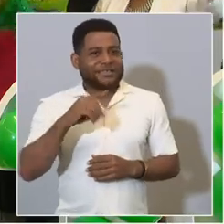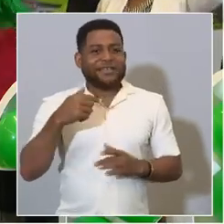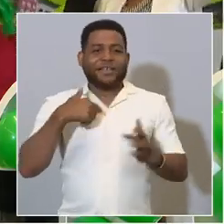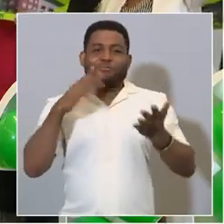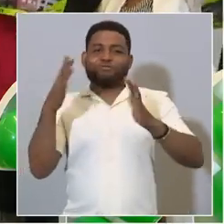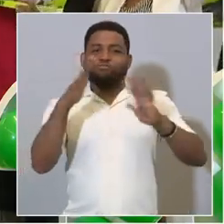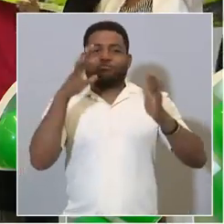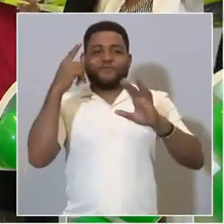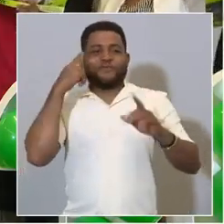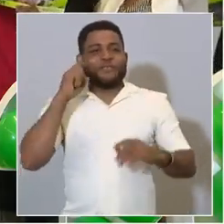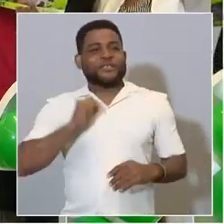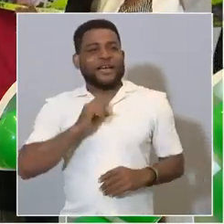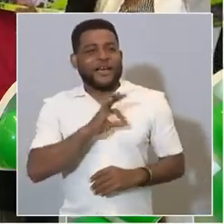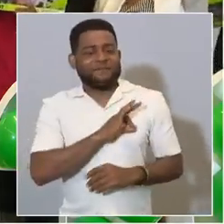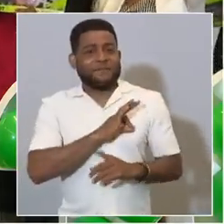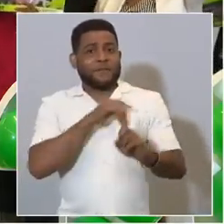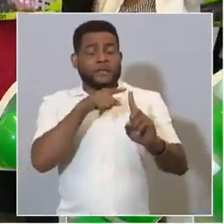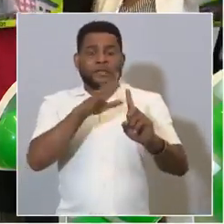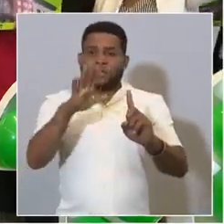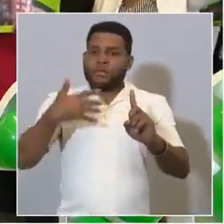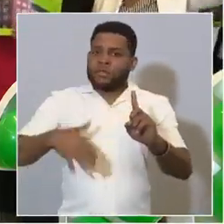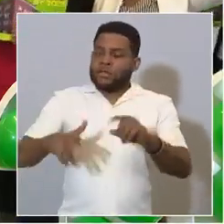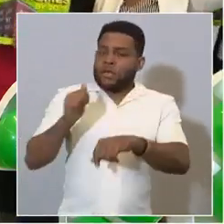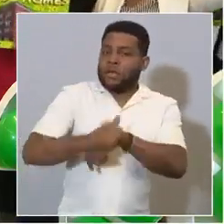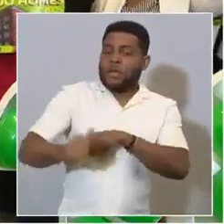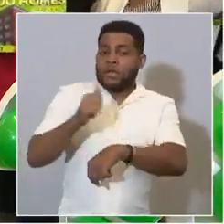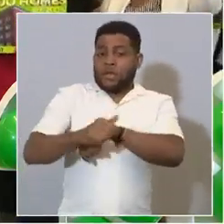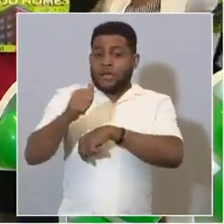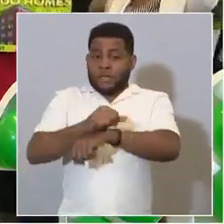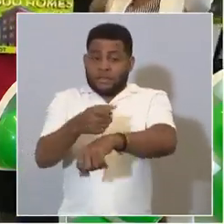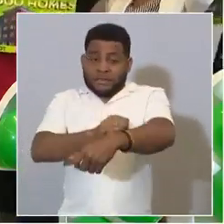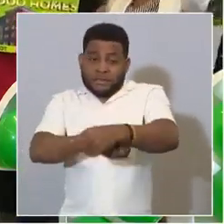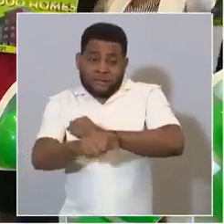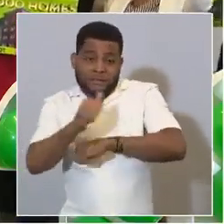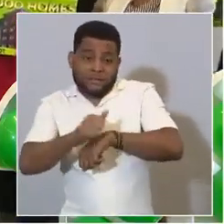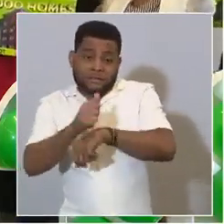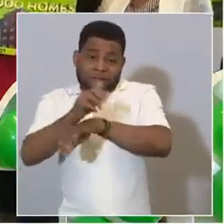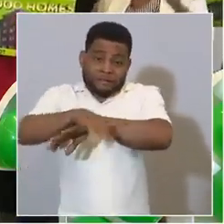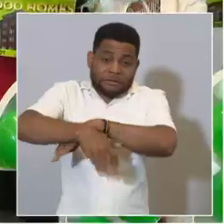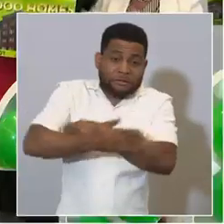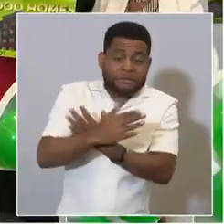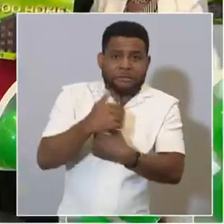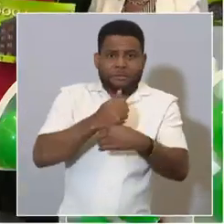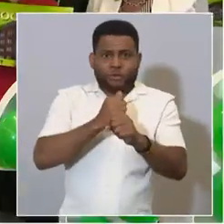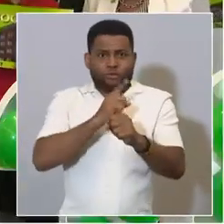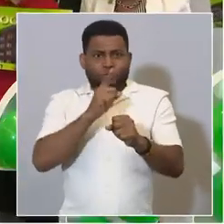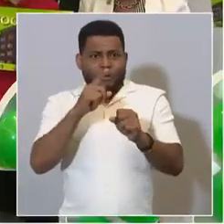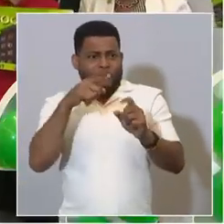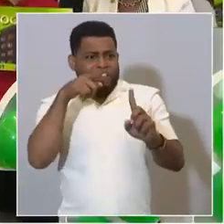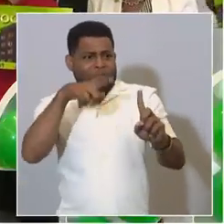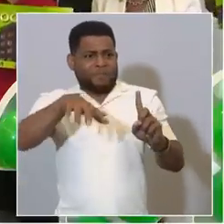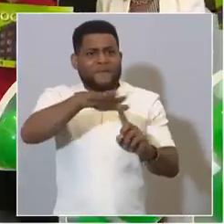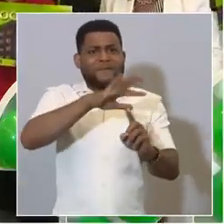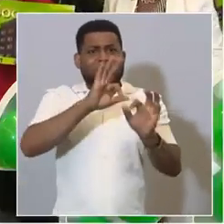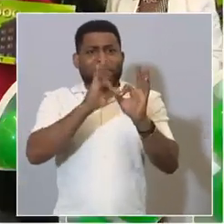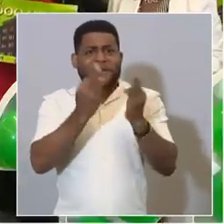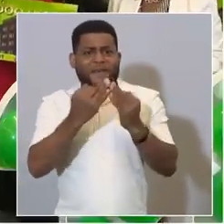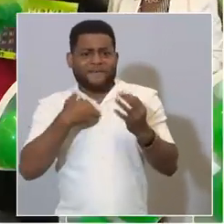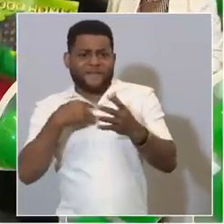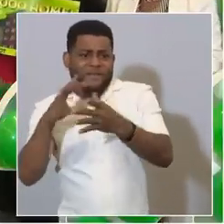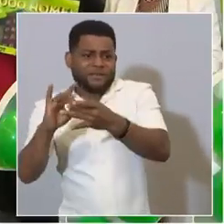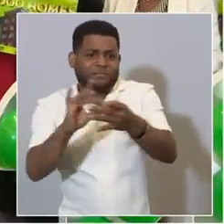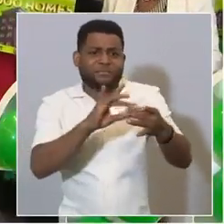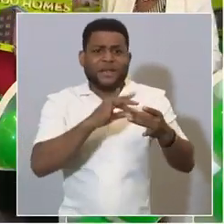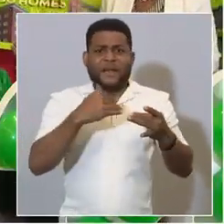day out to make sure that DC families are connected to housing. So Colleen